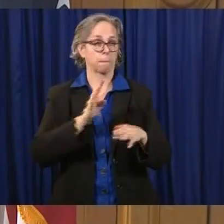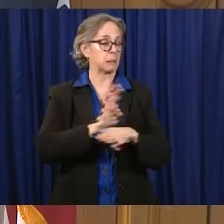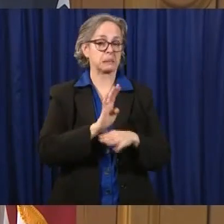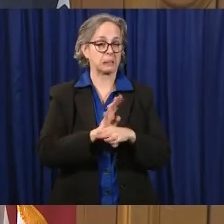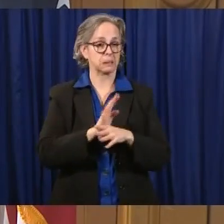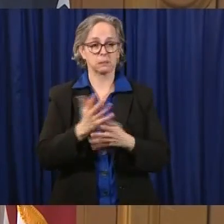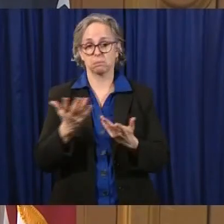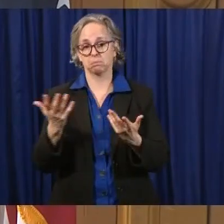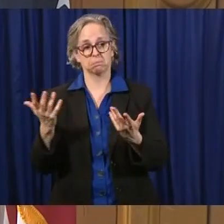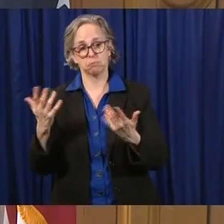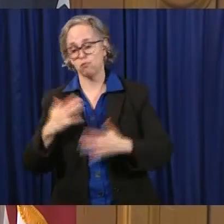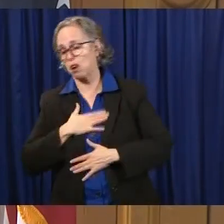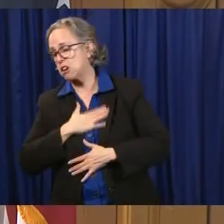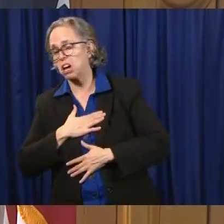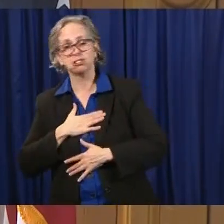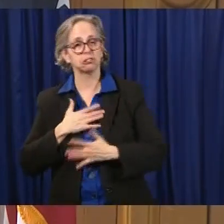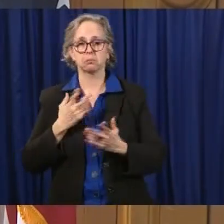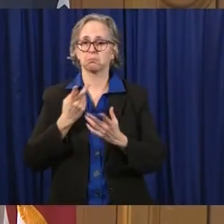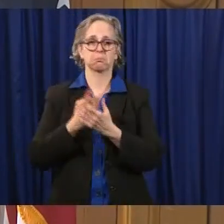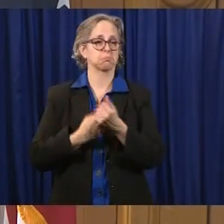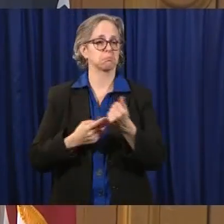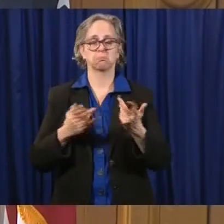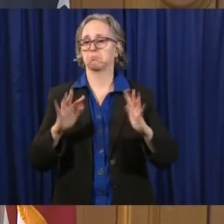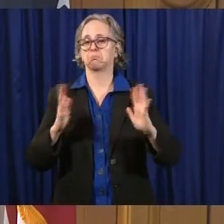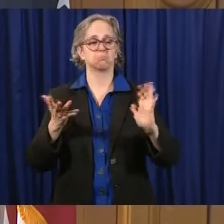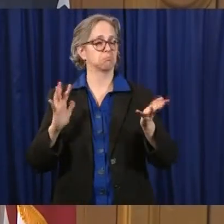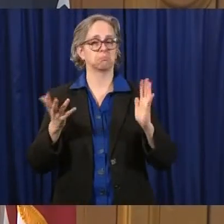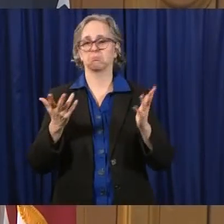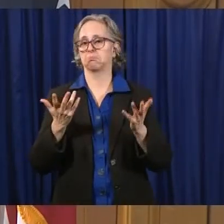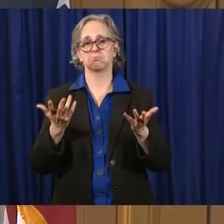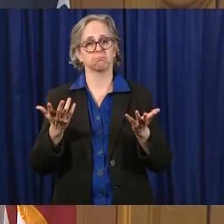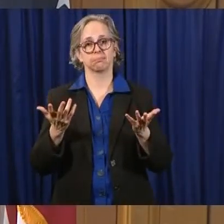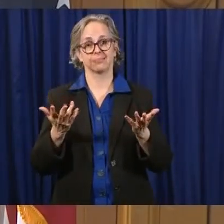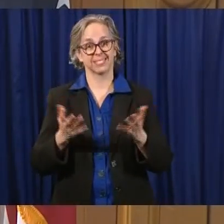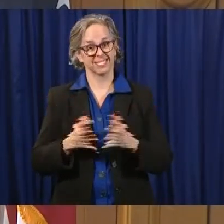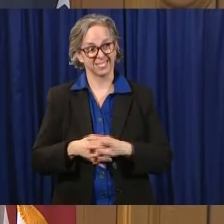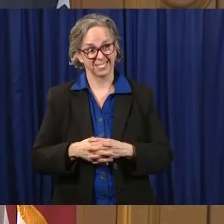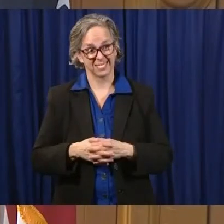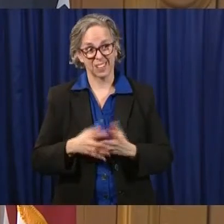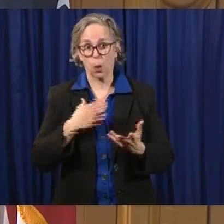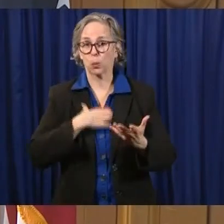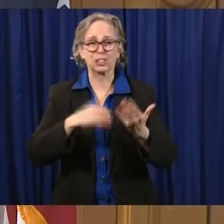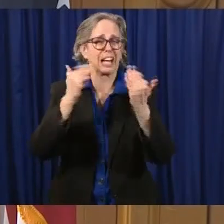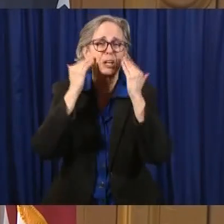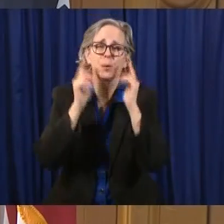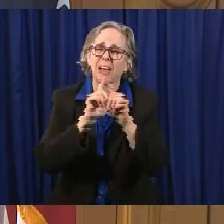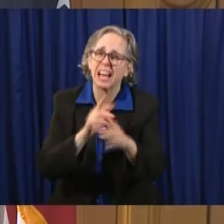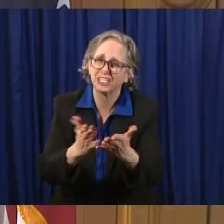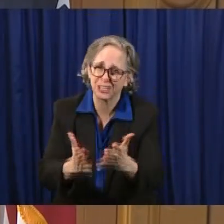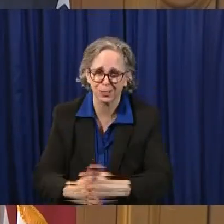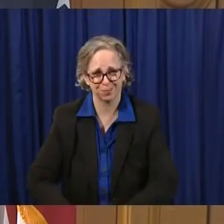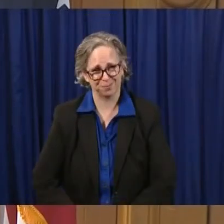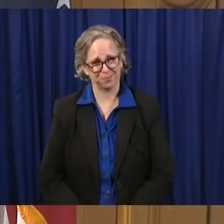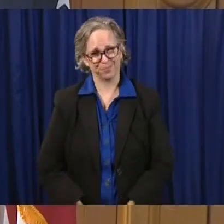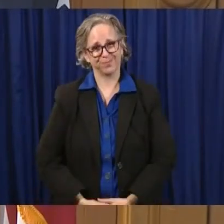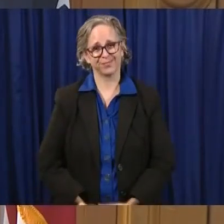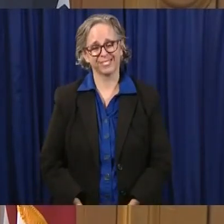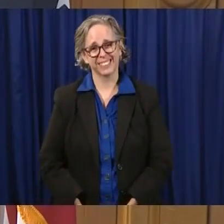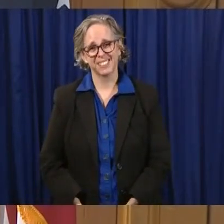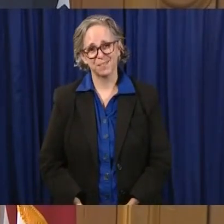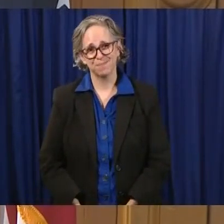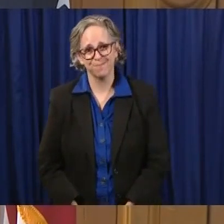in going to a sporting event. I wish I knew the answer to your question. I don't. All right, thank